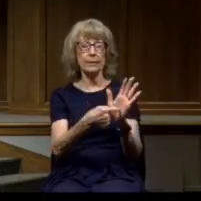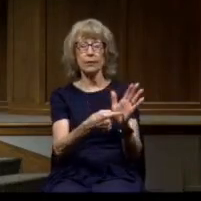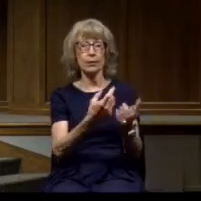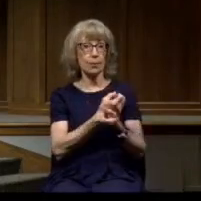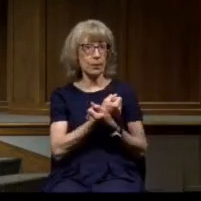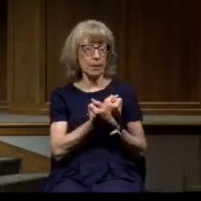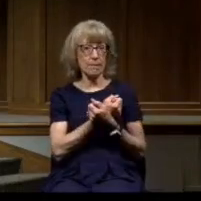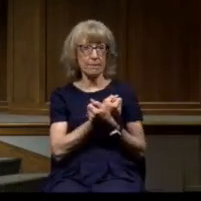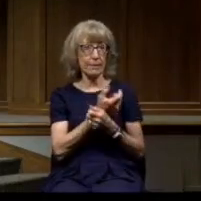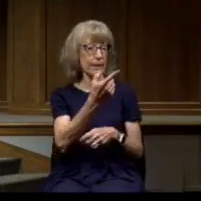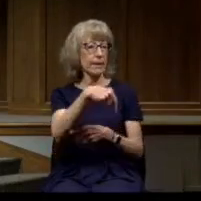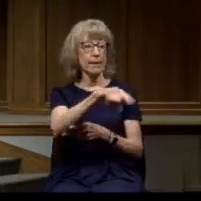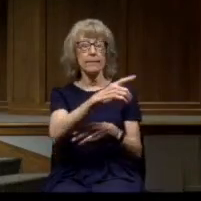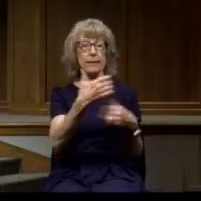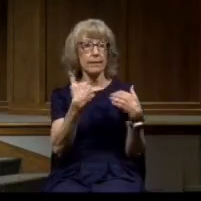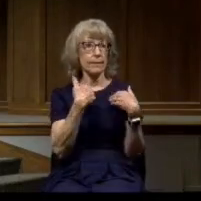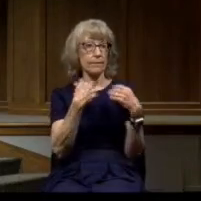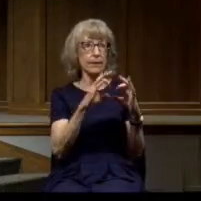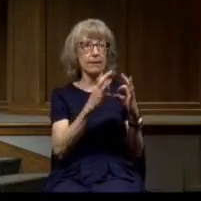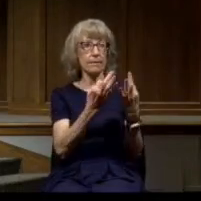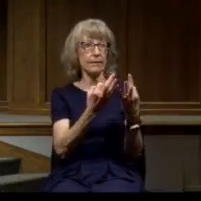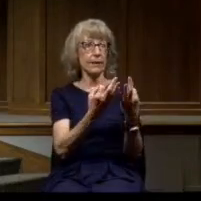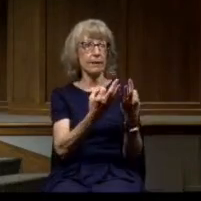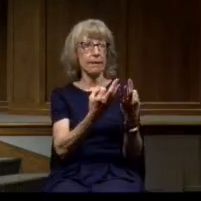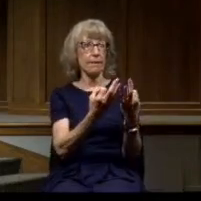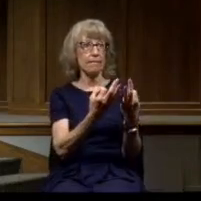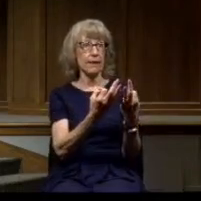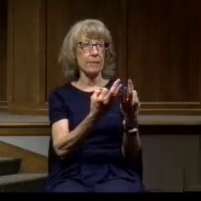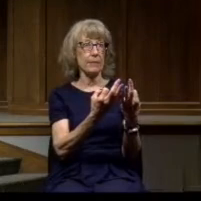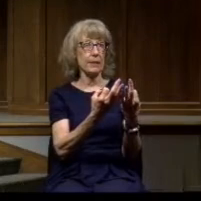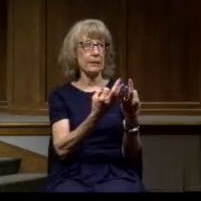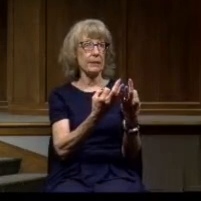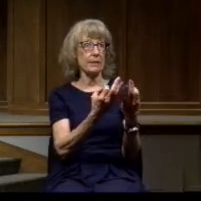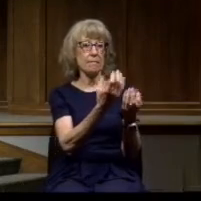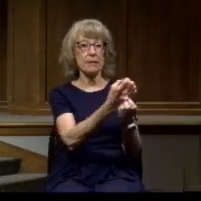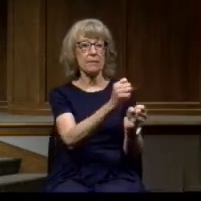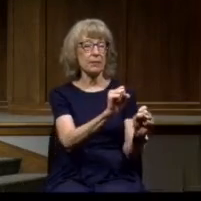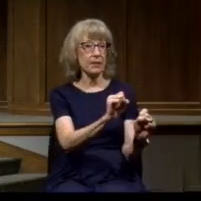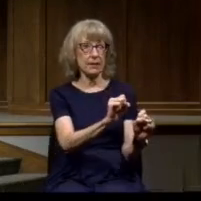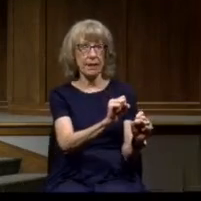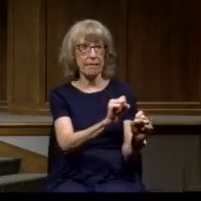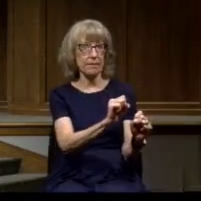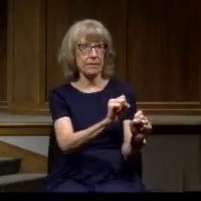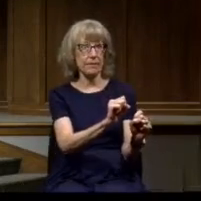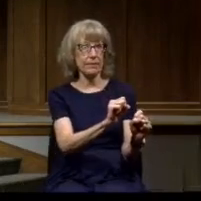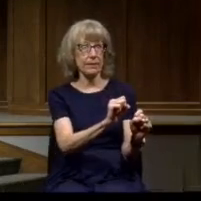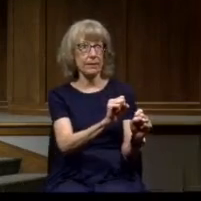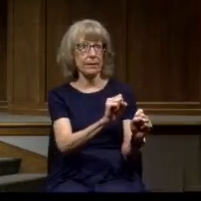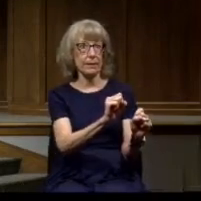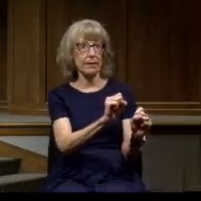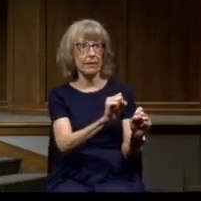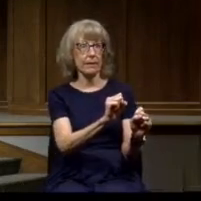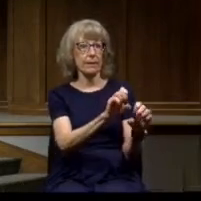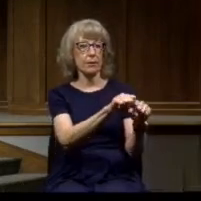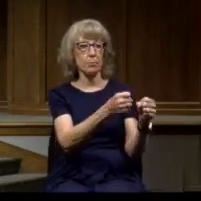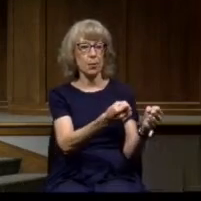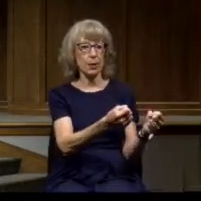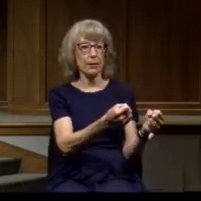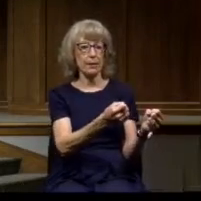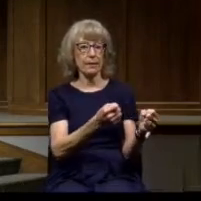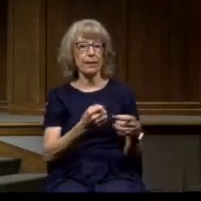they understand that if you really shine your light for Jesus, it's going to be hard. In other